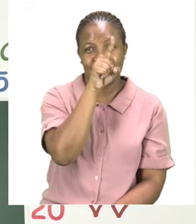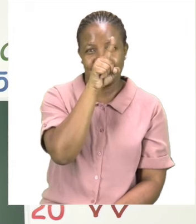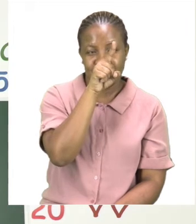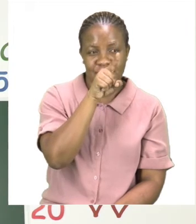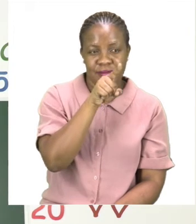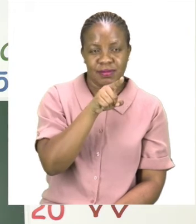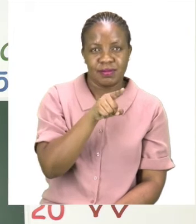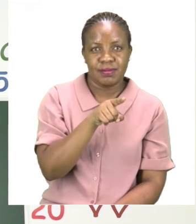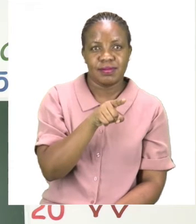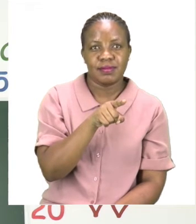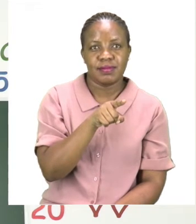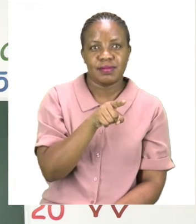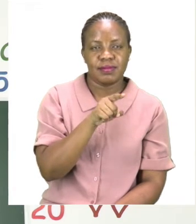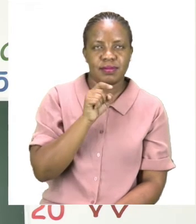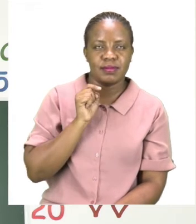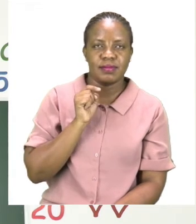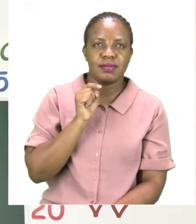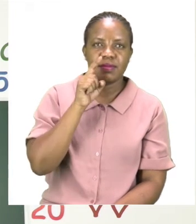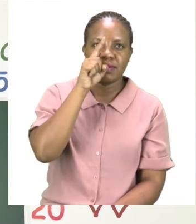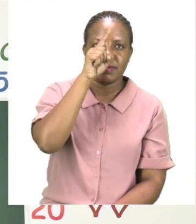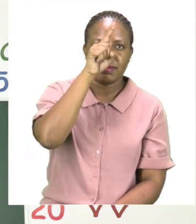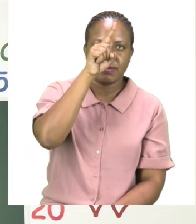down, lift,